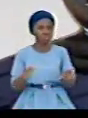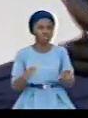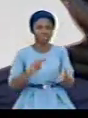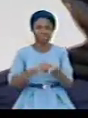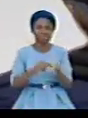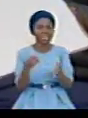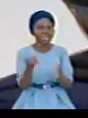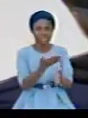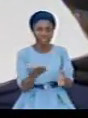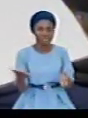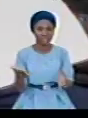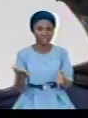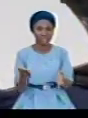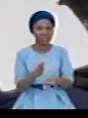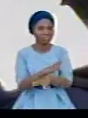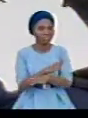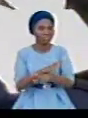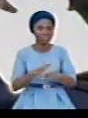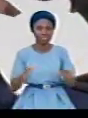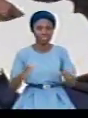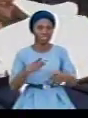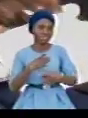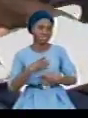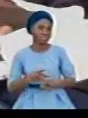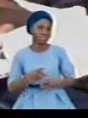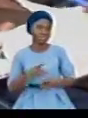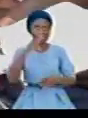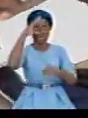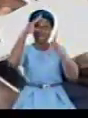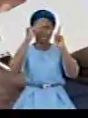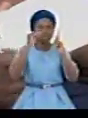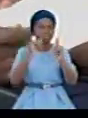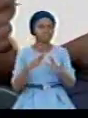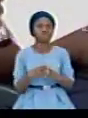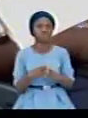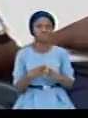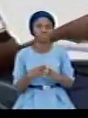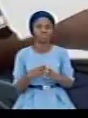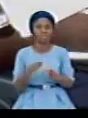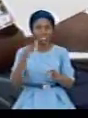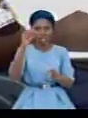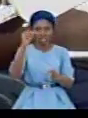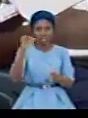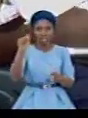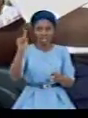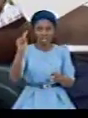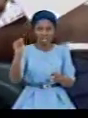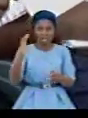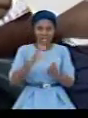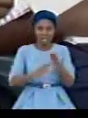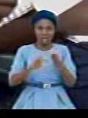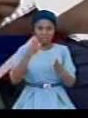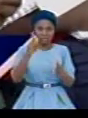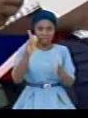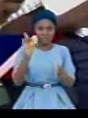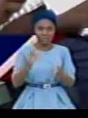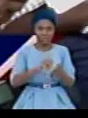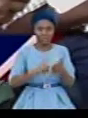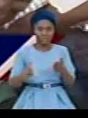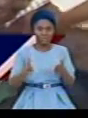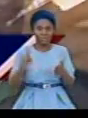not impress him at all. Matthew chapter 28, verse 18. Jesus